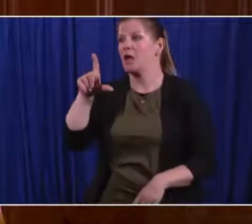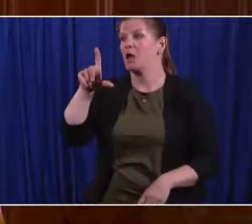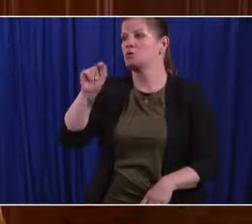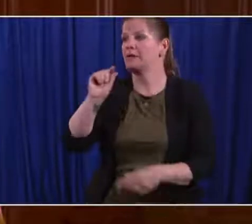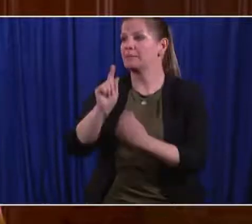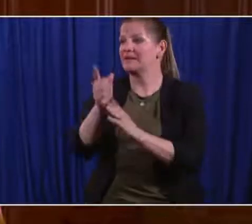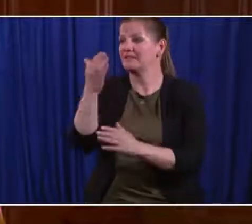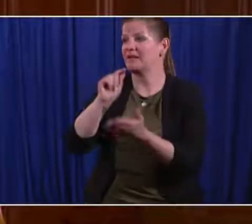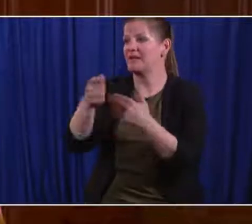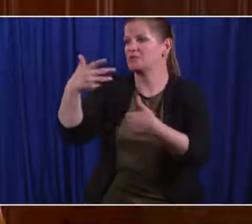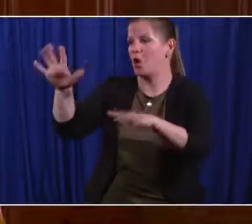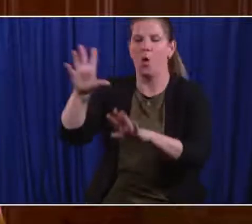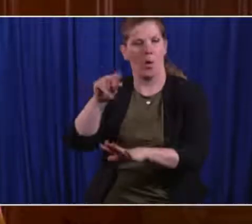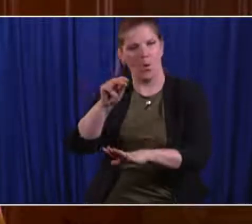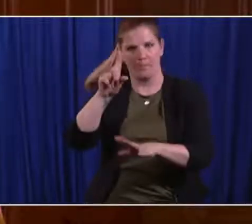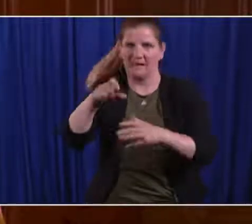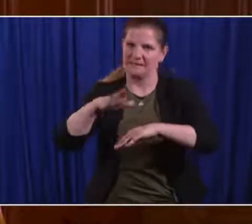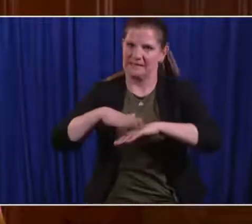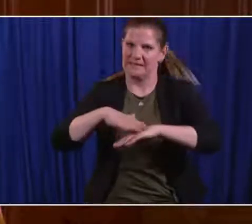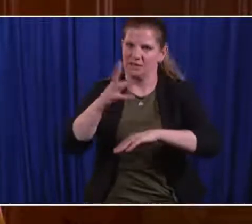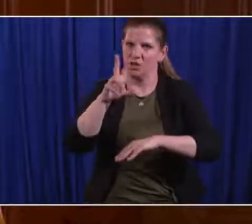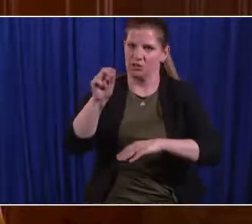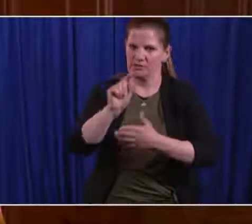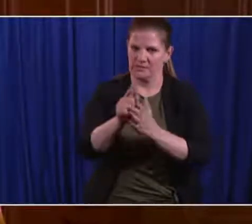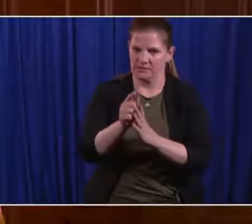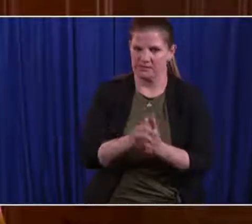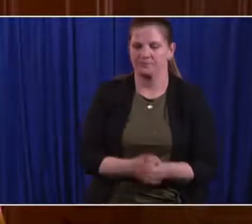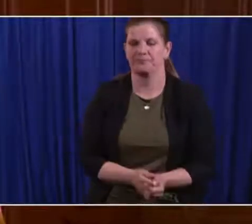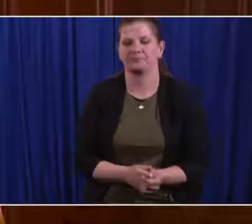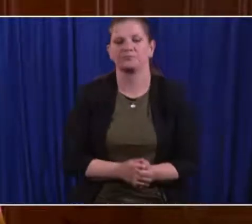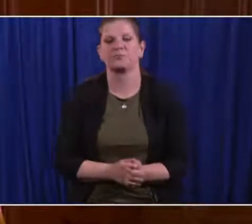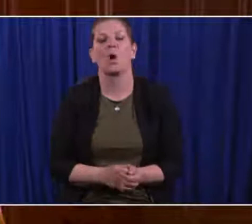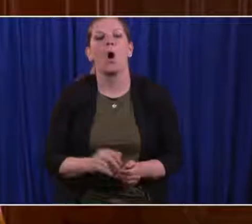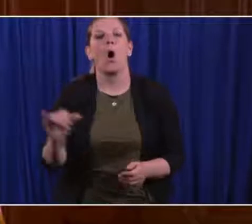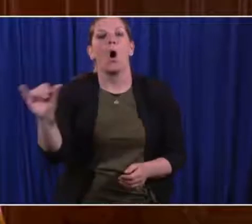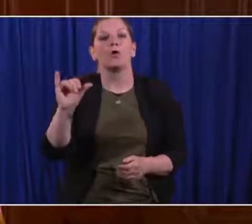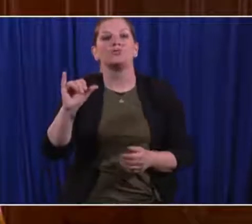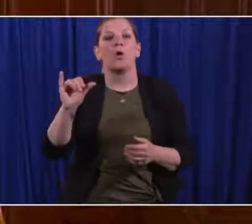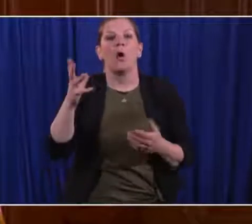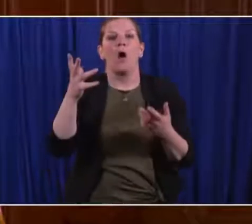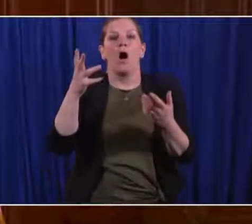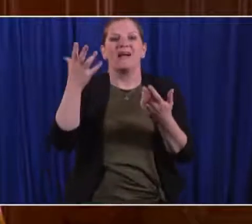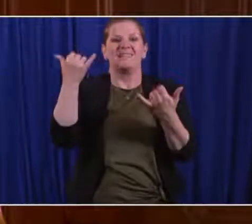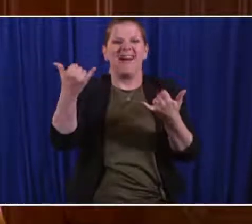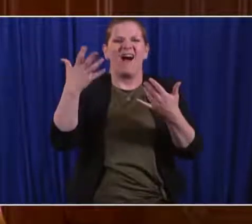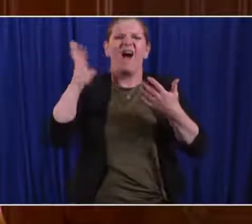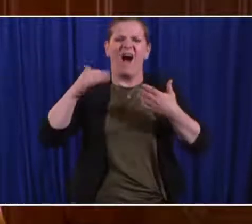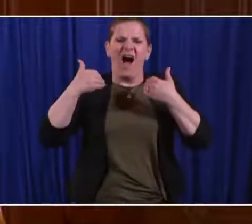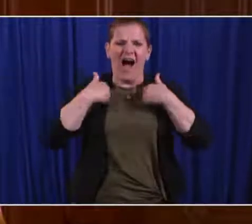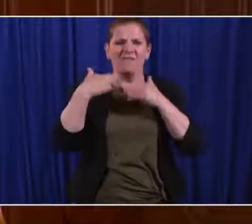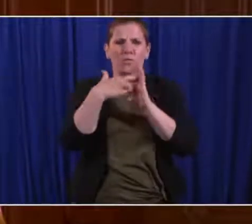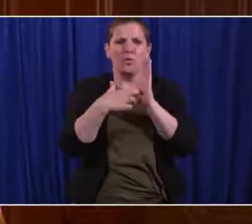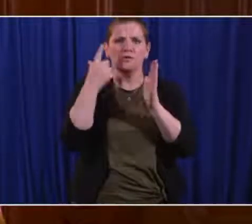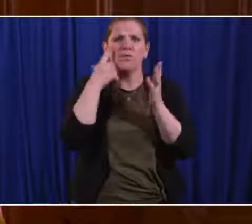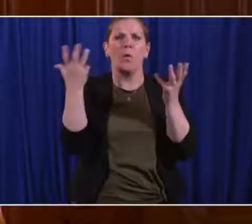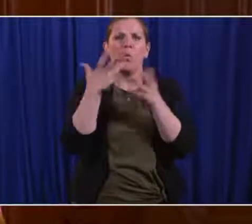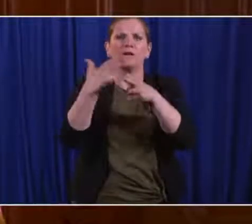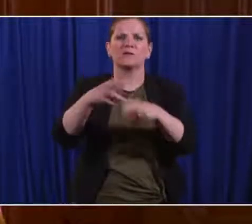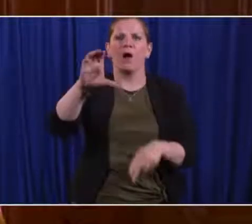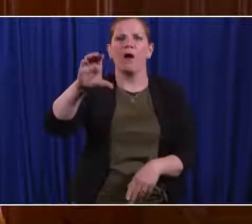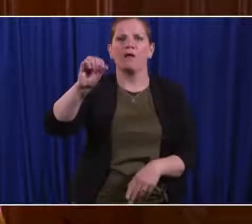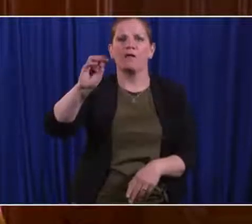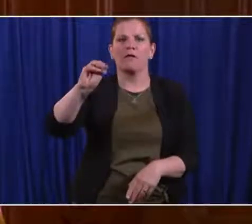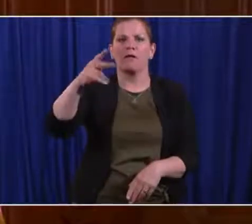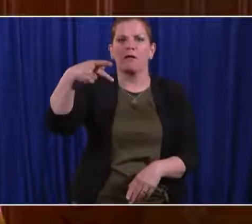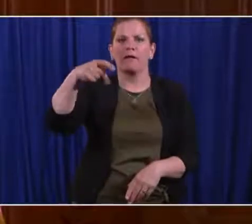Next, we are expanding the list of examples when compassionate care visits should be granted. You'll be able to find those on the webpage. Previously,